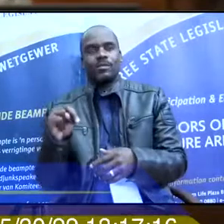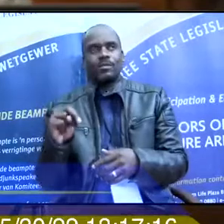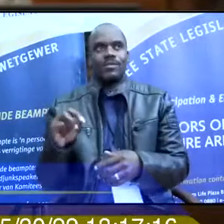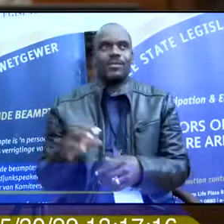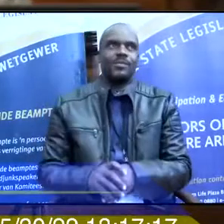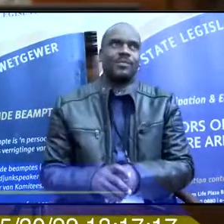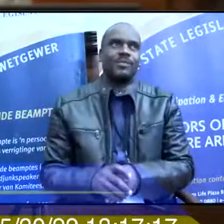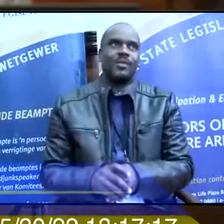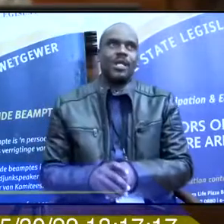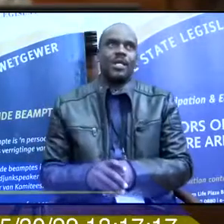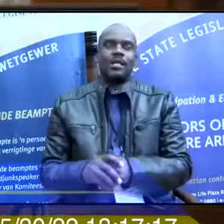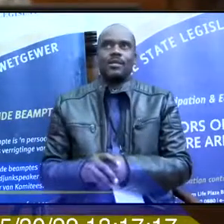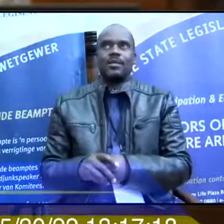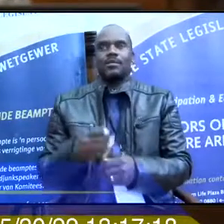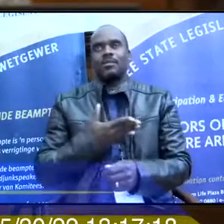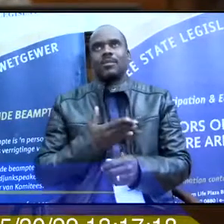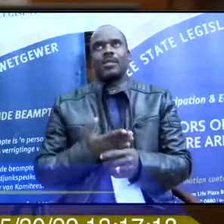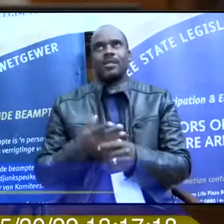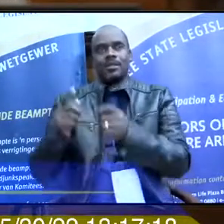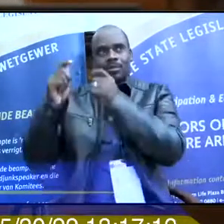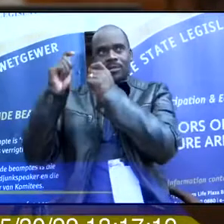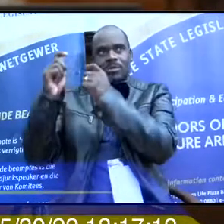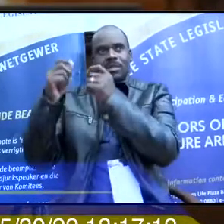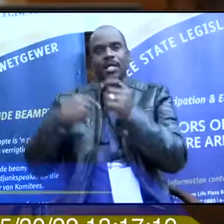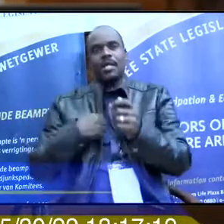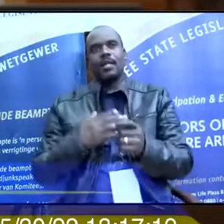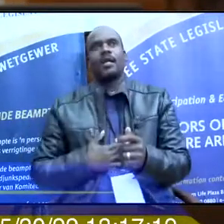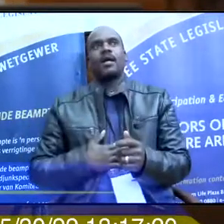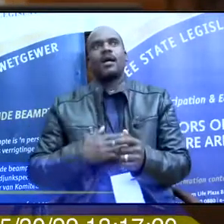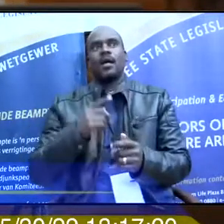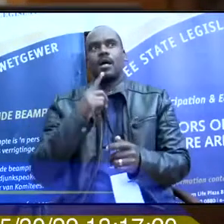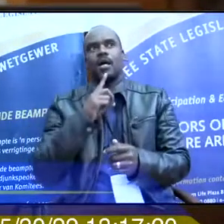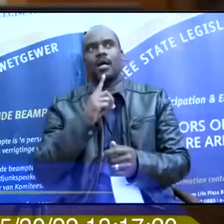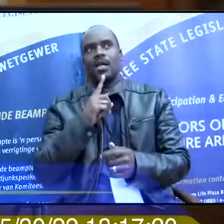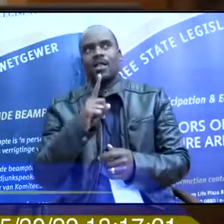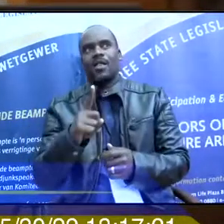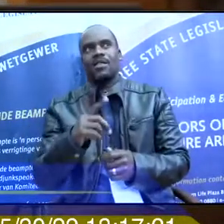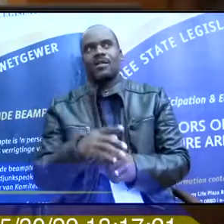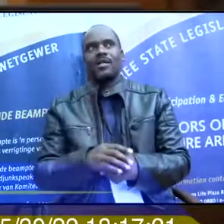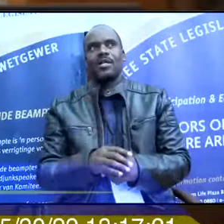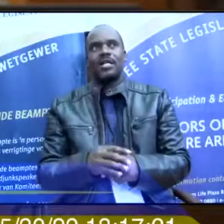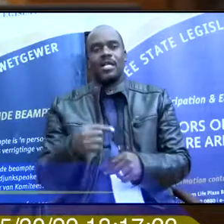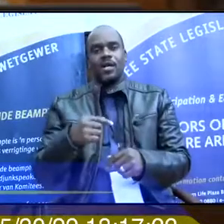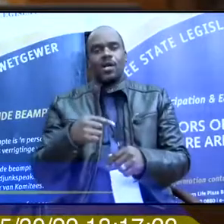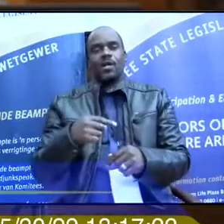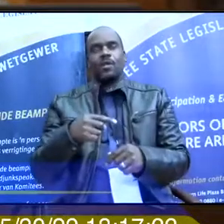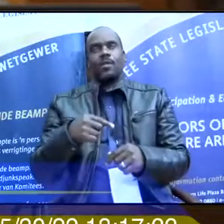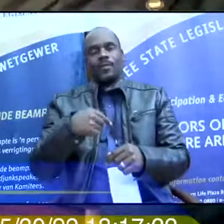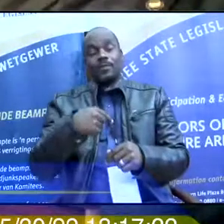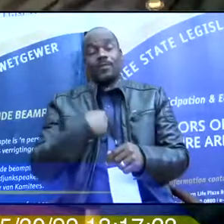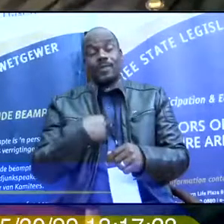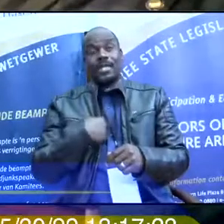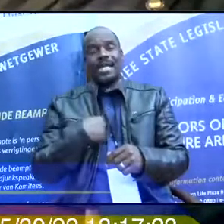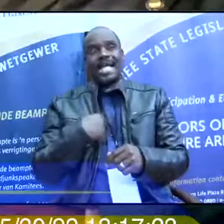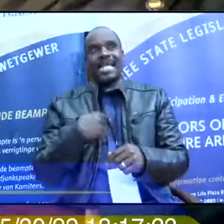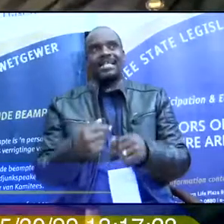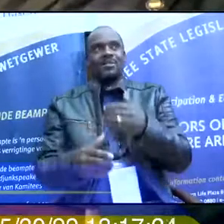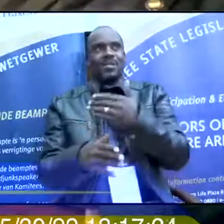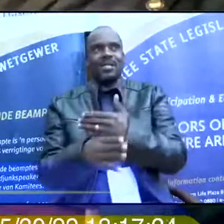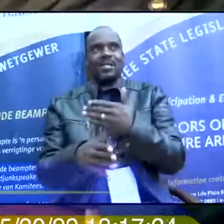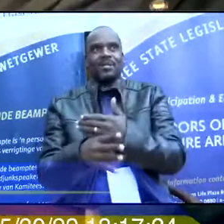madam speaker i'd like to say to you as our employer and leaders